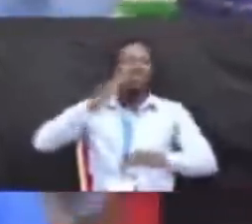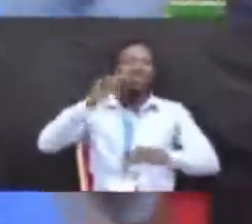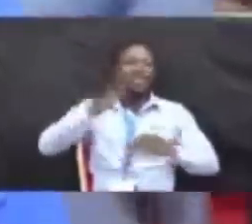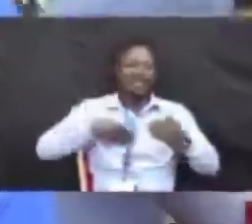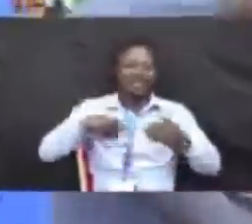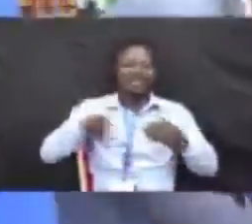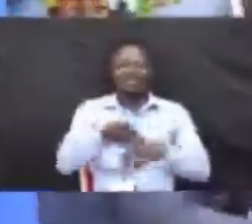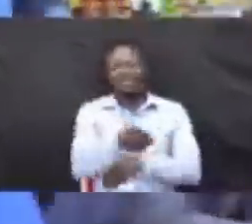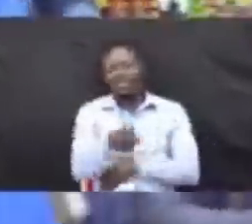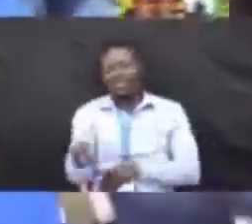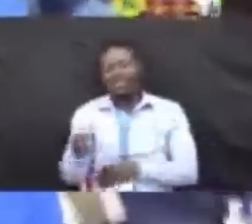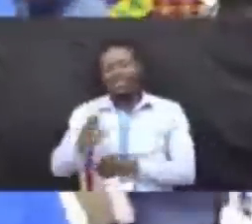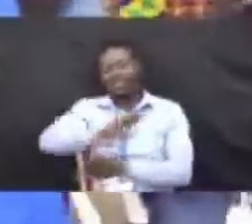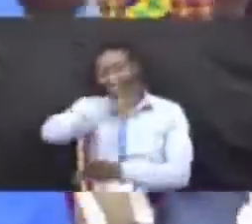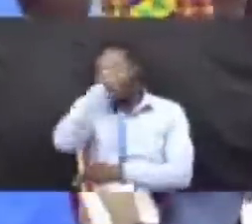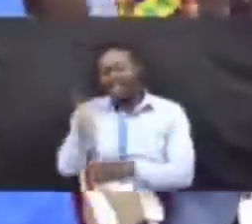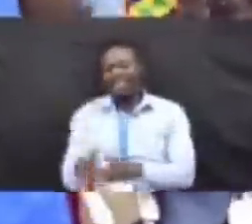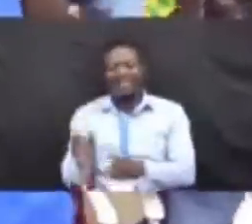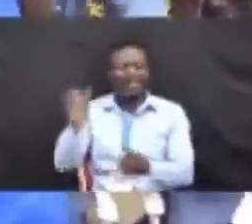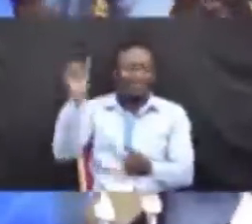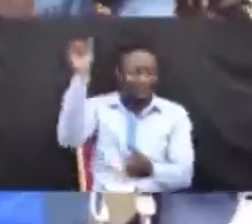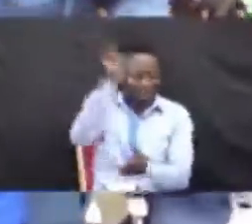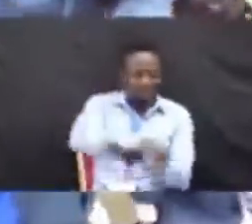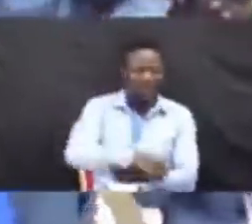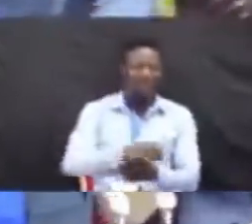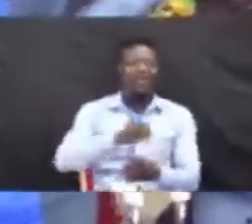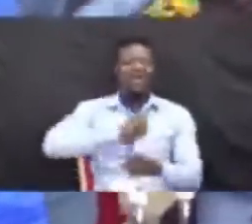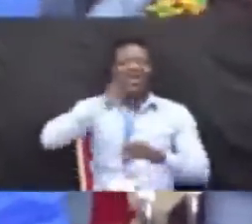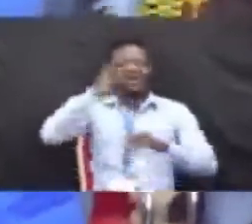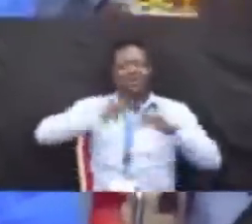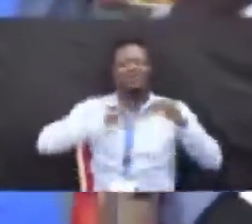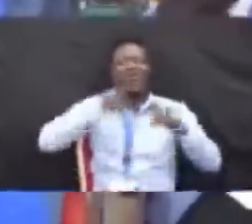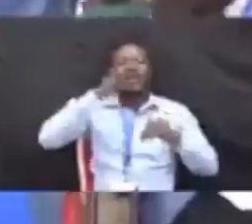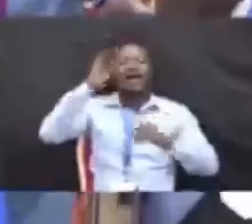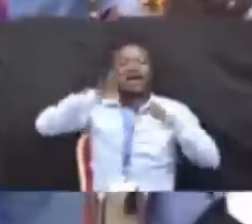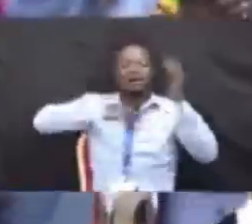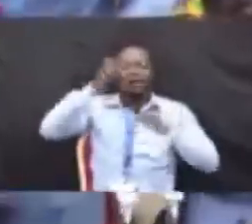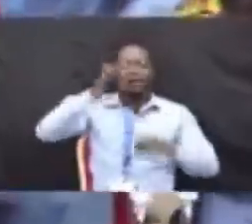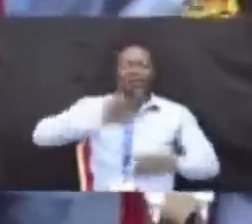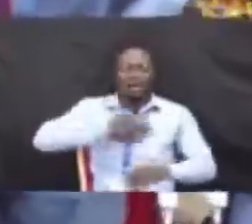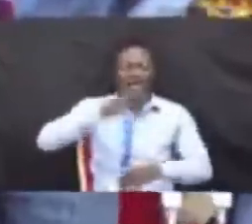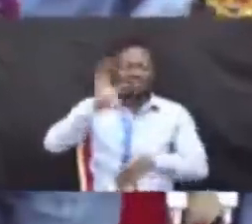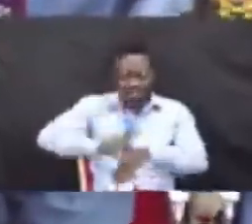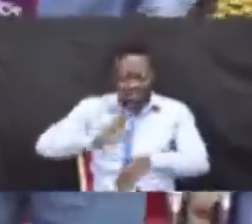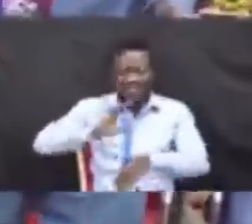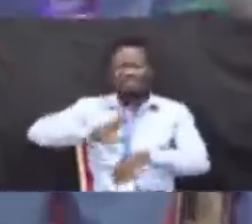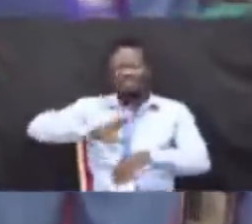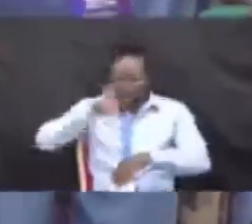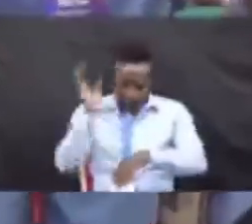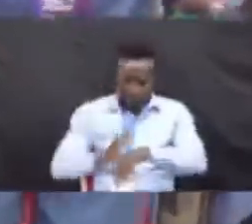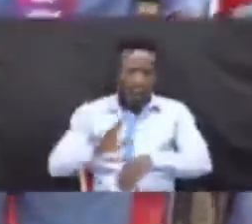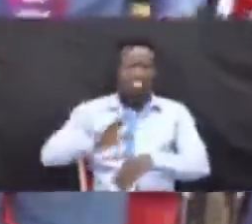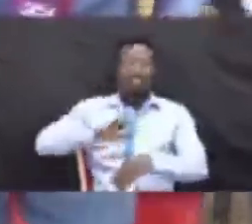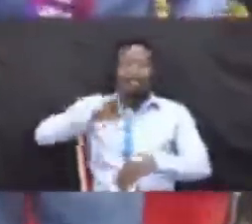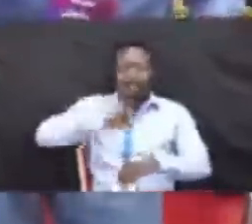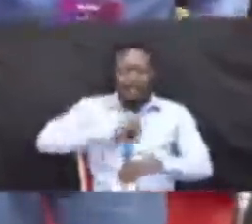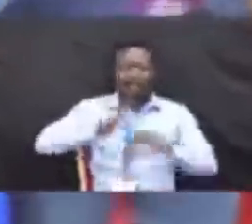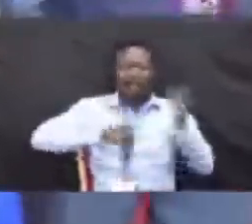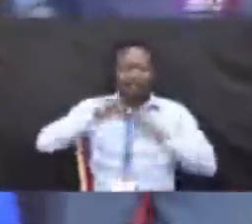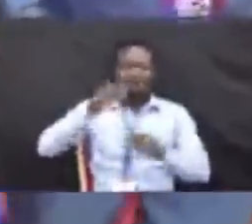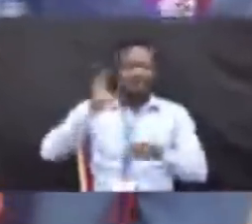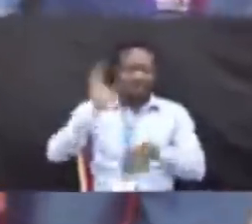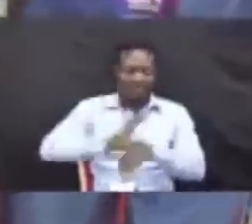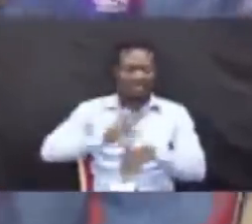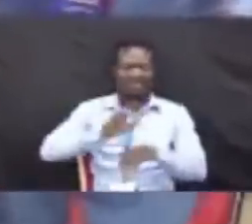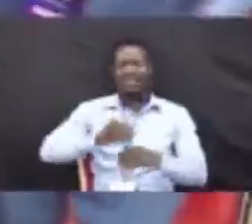and the gates of hell shall not prevail. I say, I will build my church, oh, I will